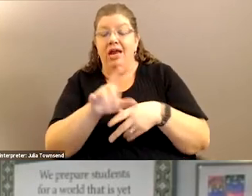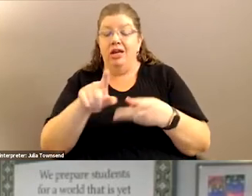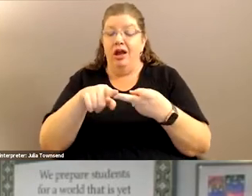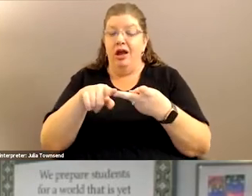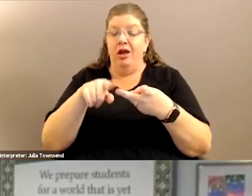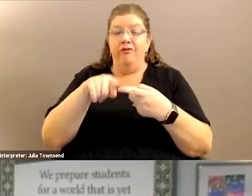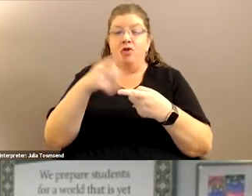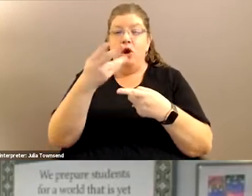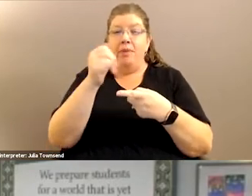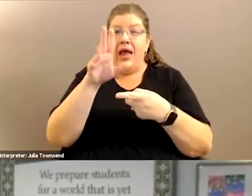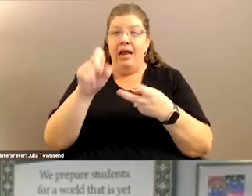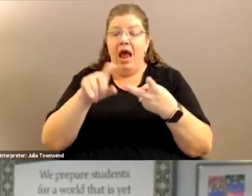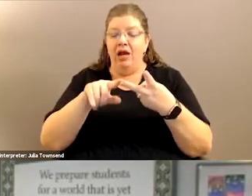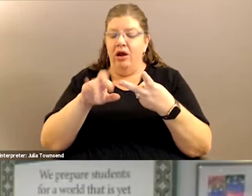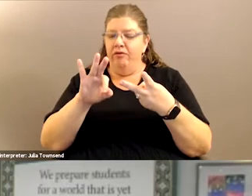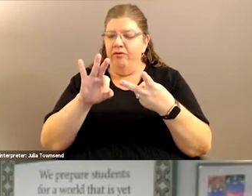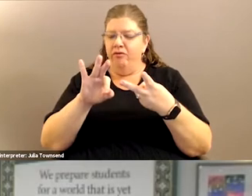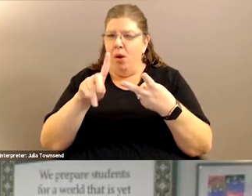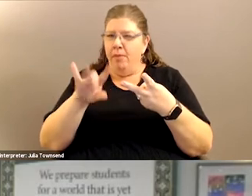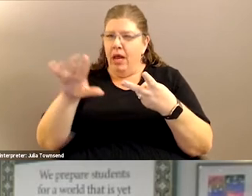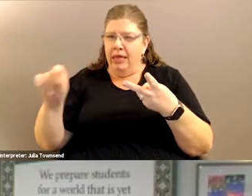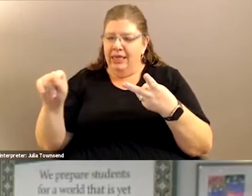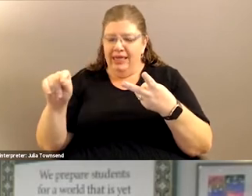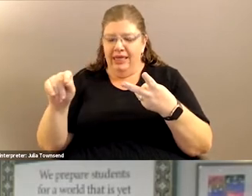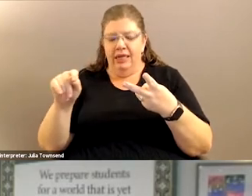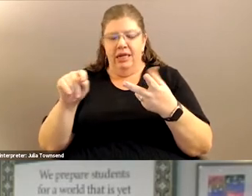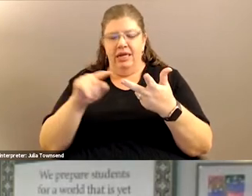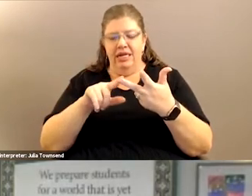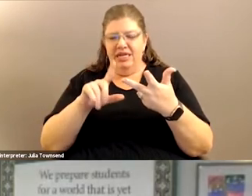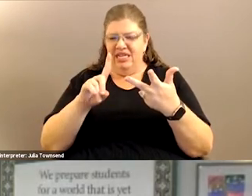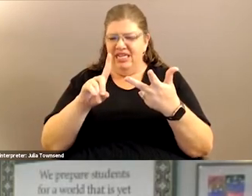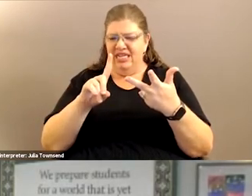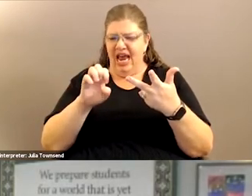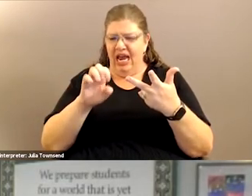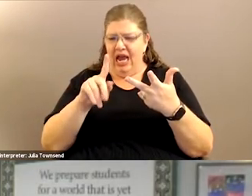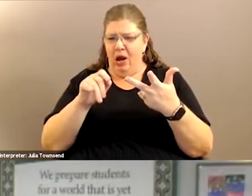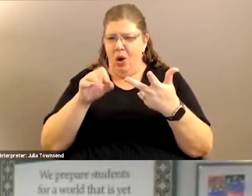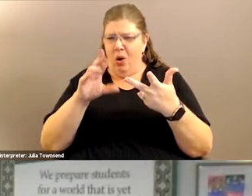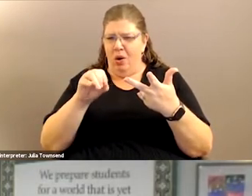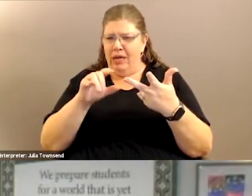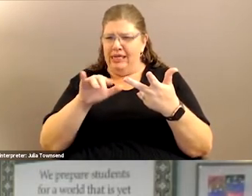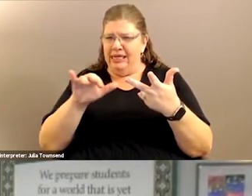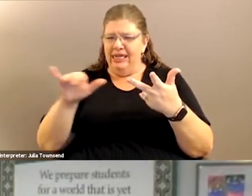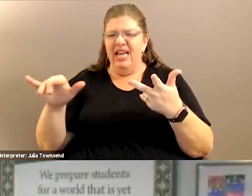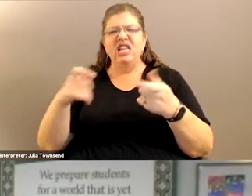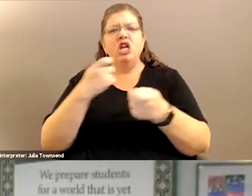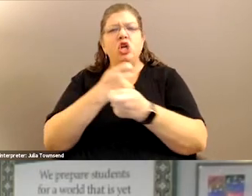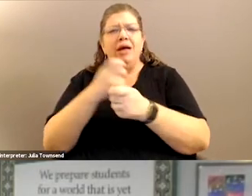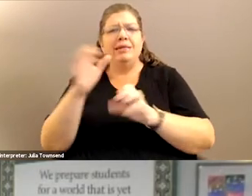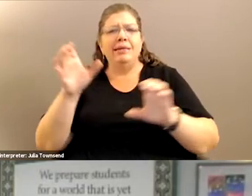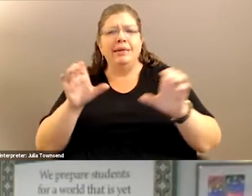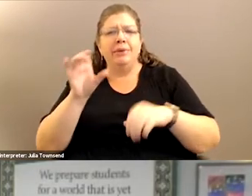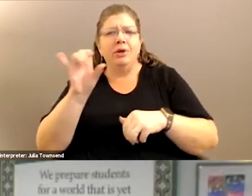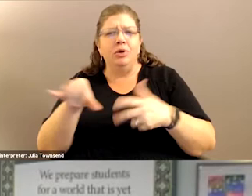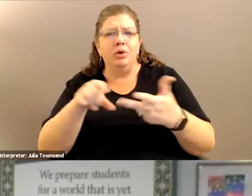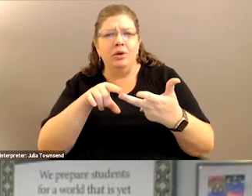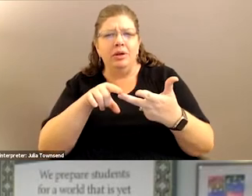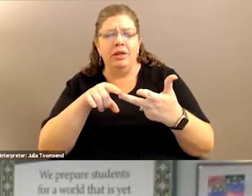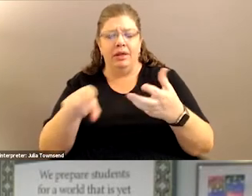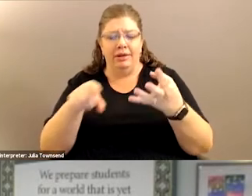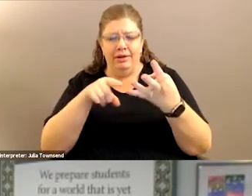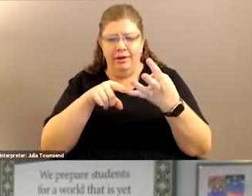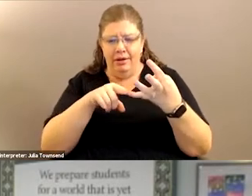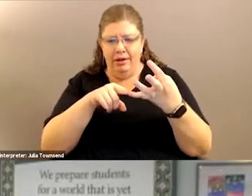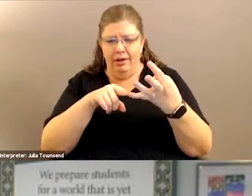informally beta pro pio lactone toxic chemical in conservation there is